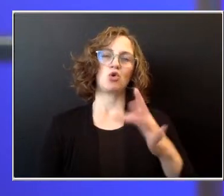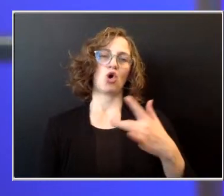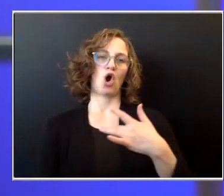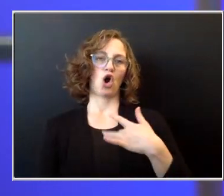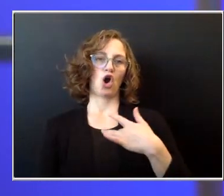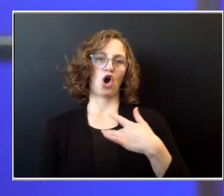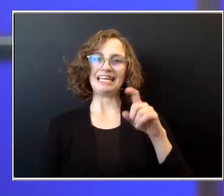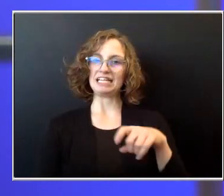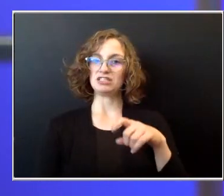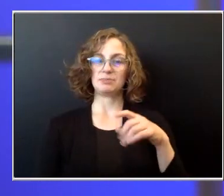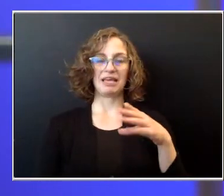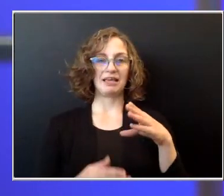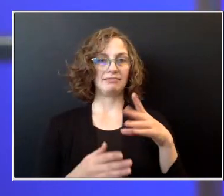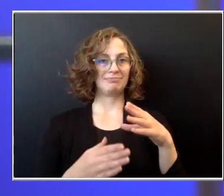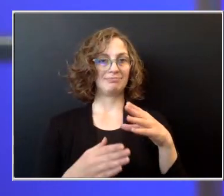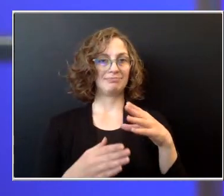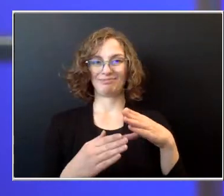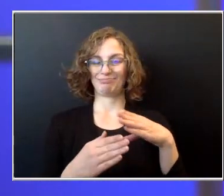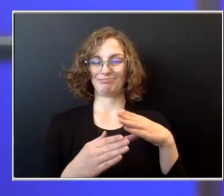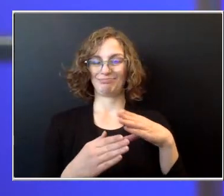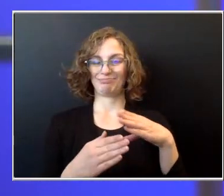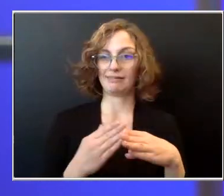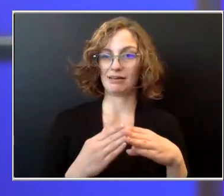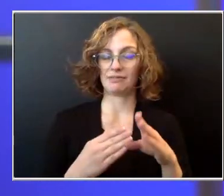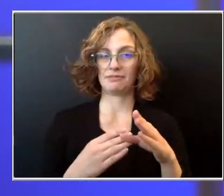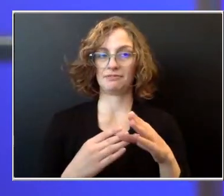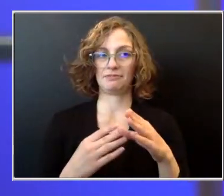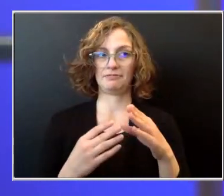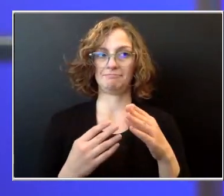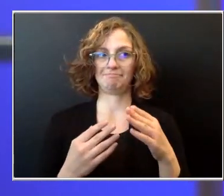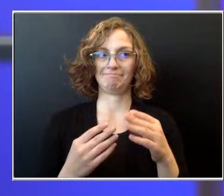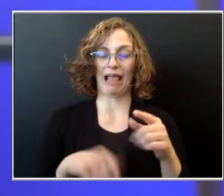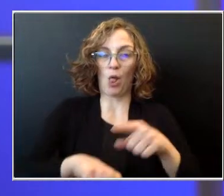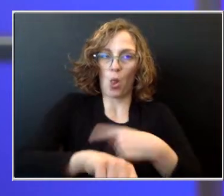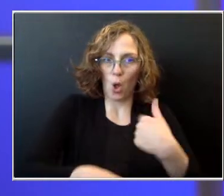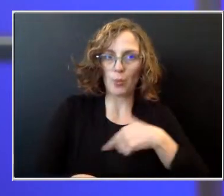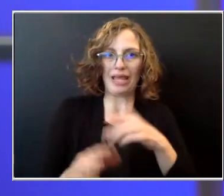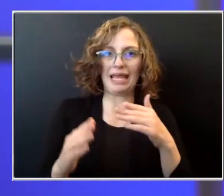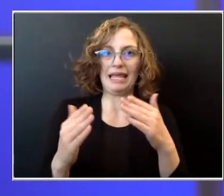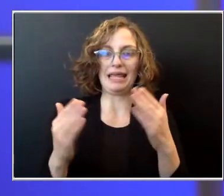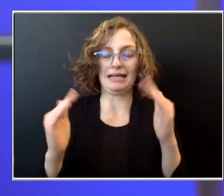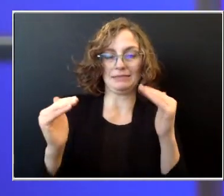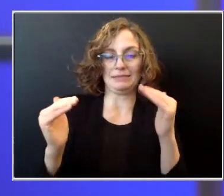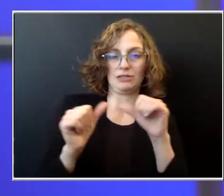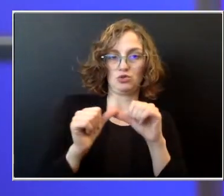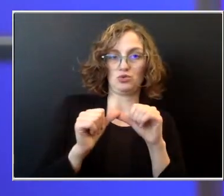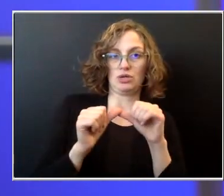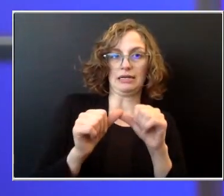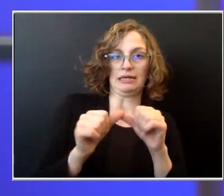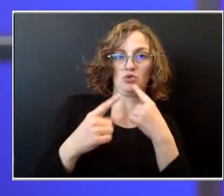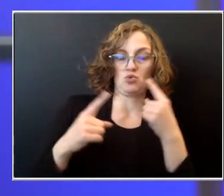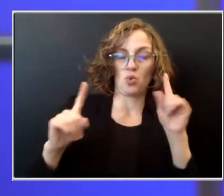advanced heart failure where there's a number of objective tests that we have, sort of functional tests, as well as